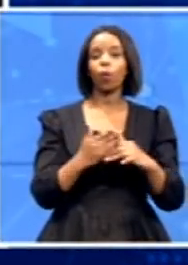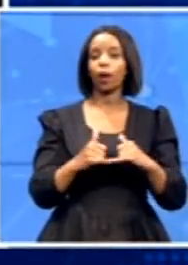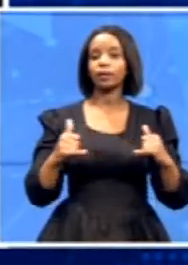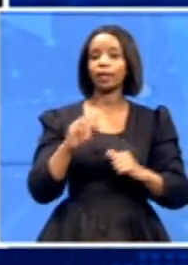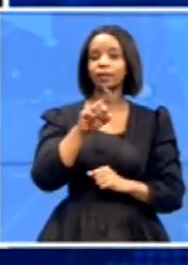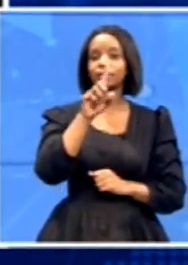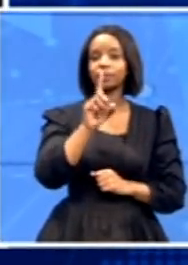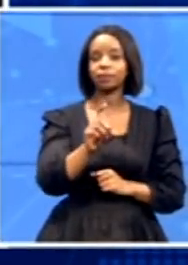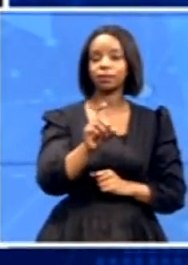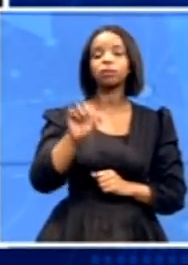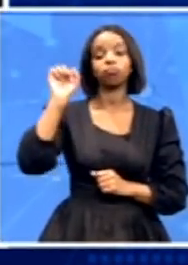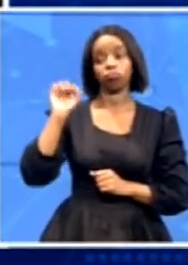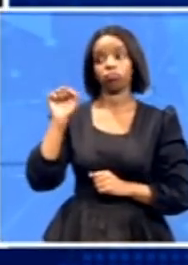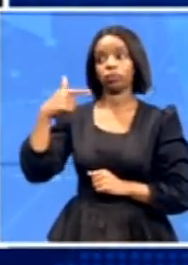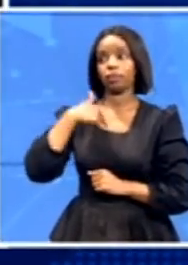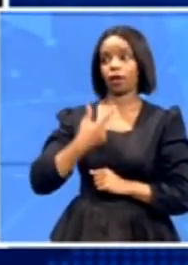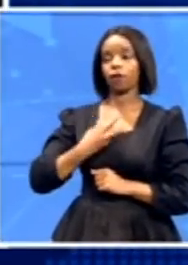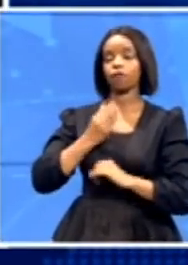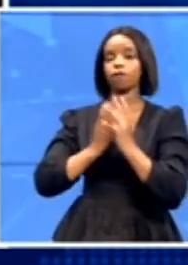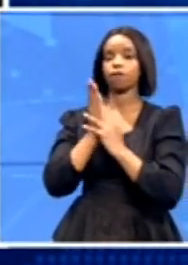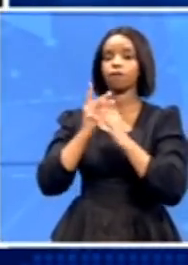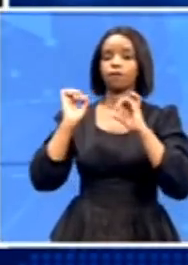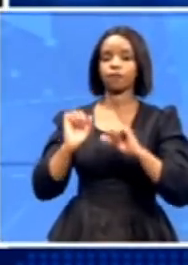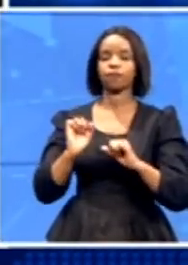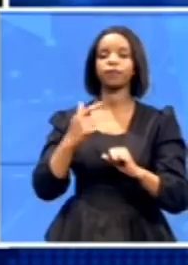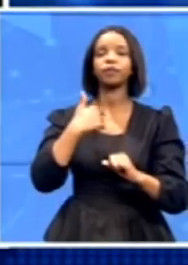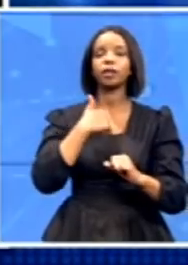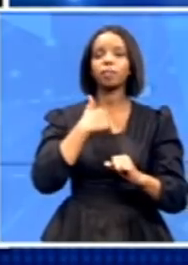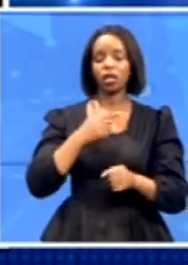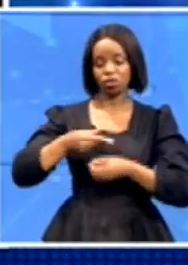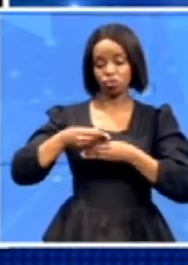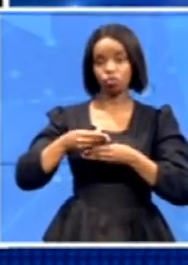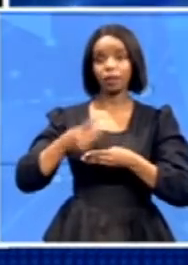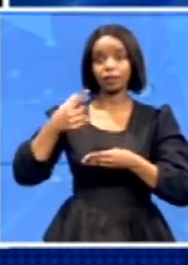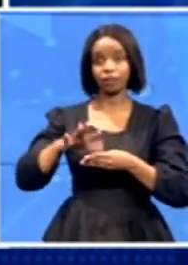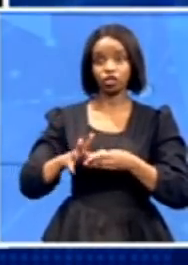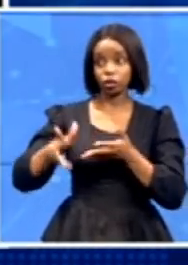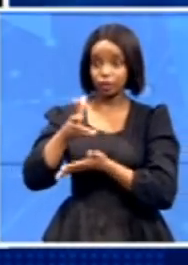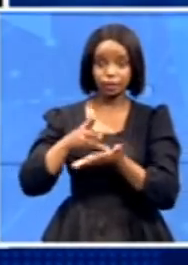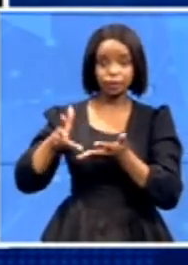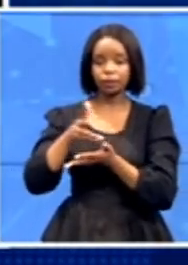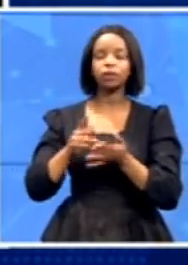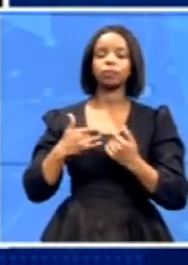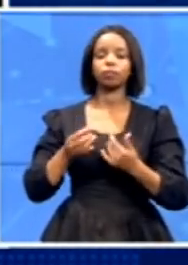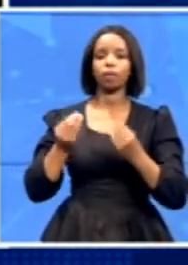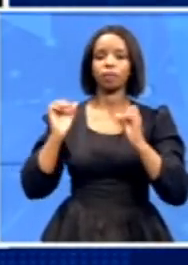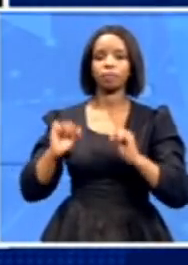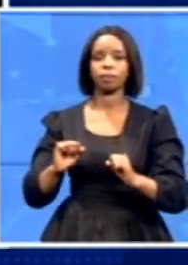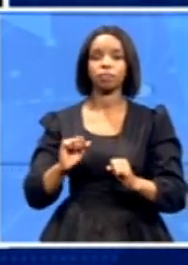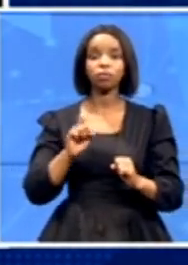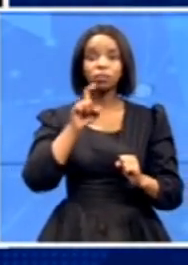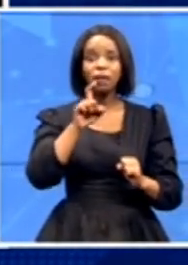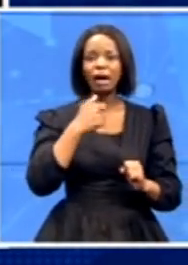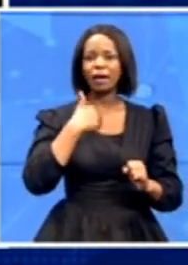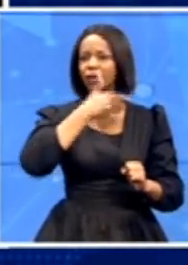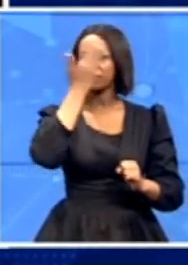an indication of that document that was being discussed. Did you have, I don't know when you were instructed to represent them, did you have